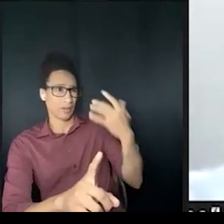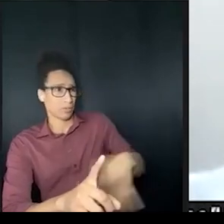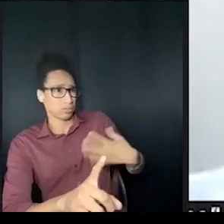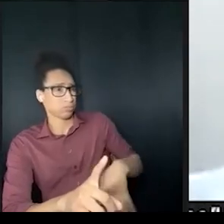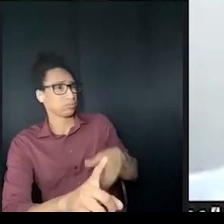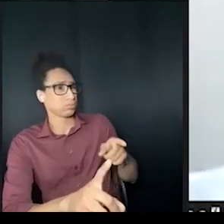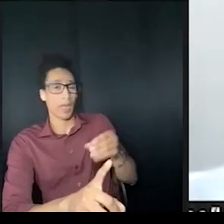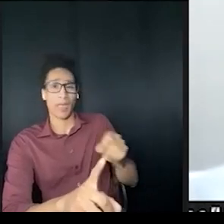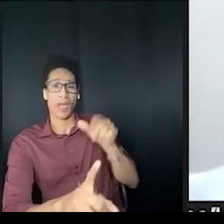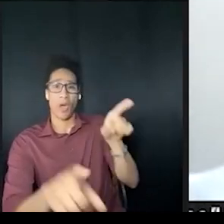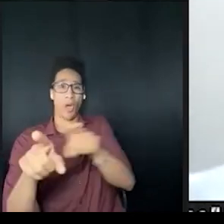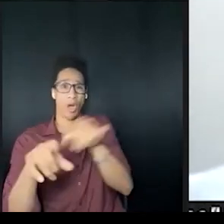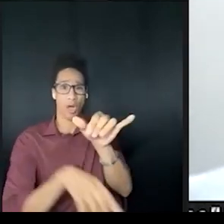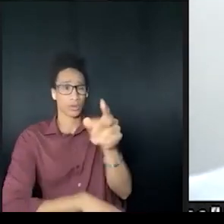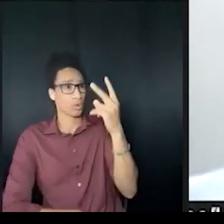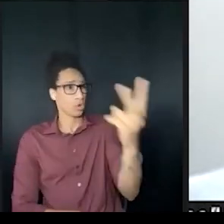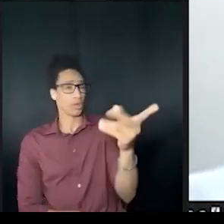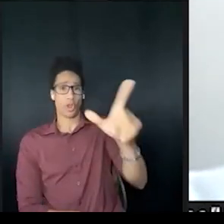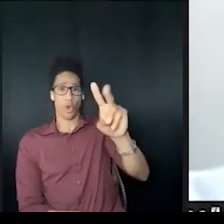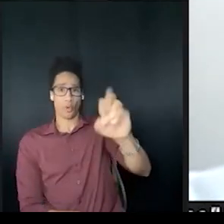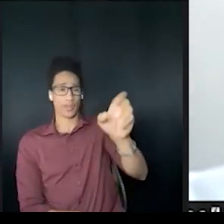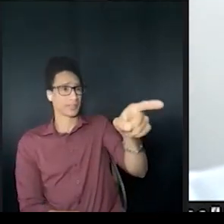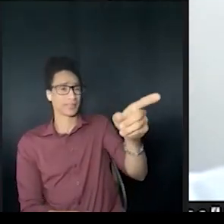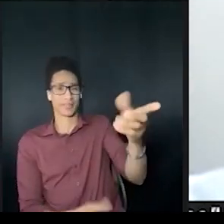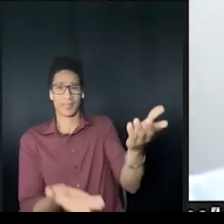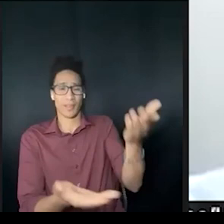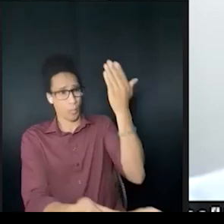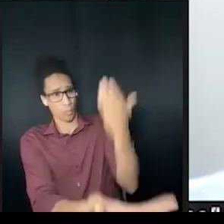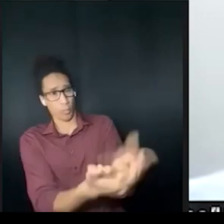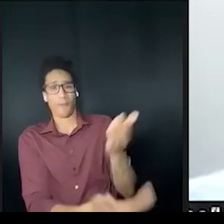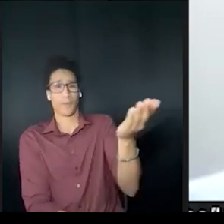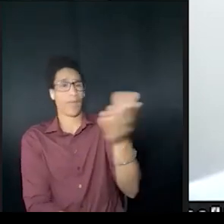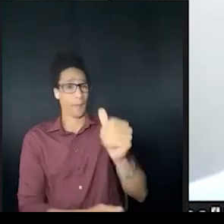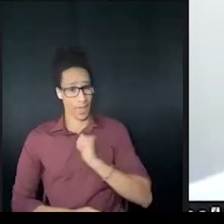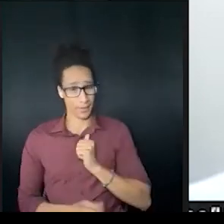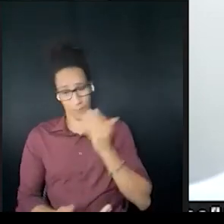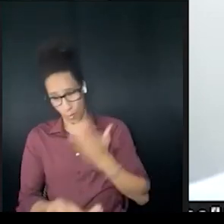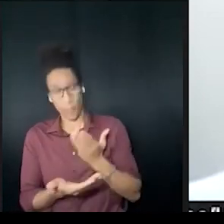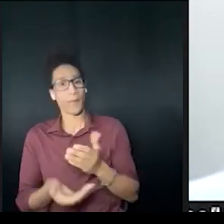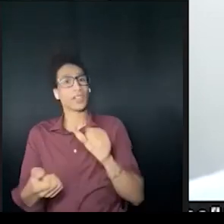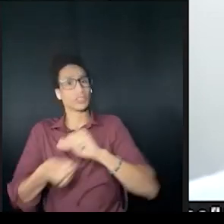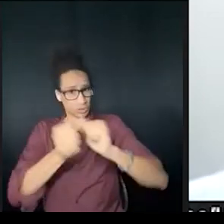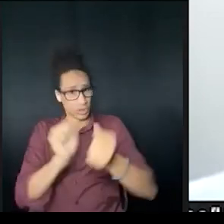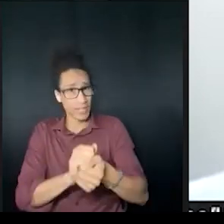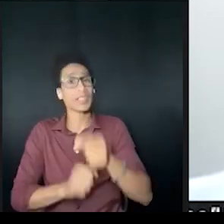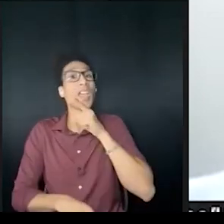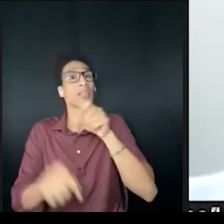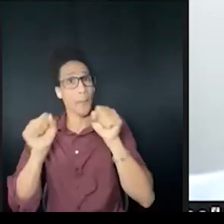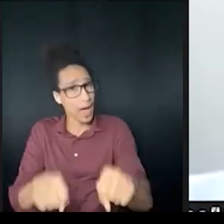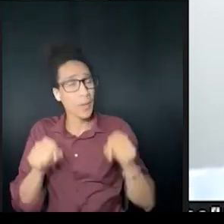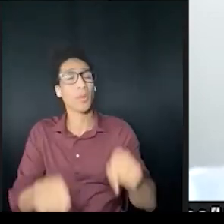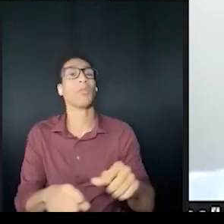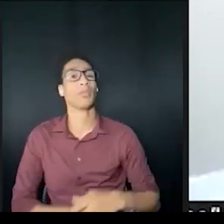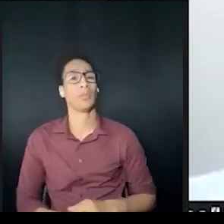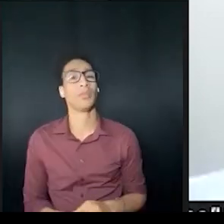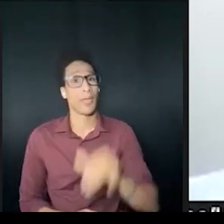him standing there as proof, and mm-hmm. myself, proof that change is possible, that